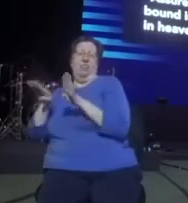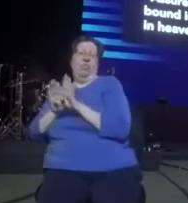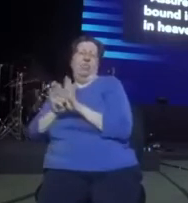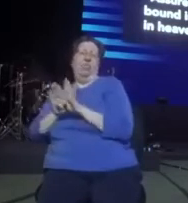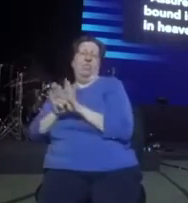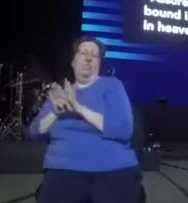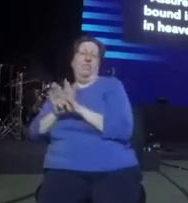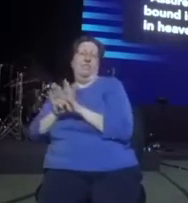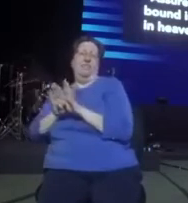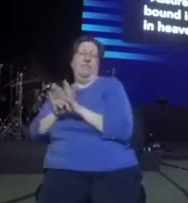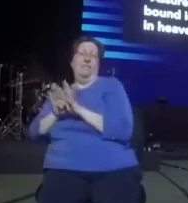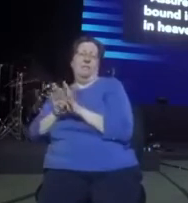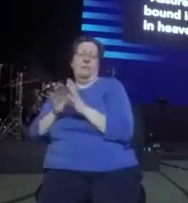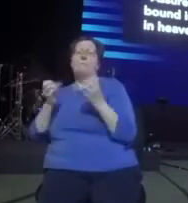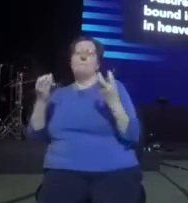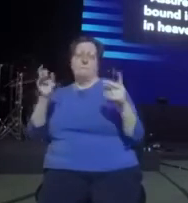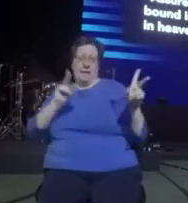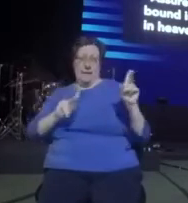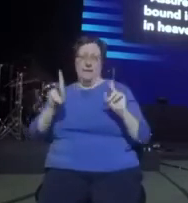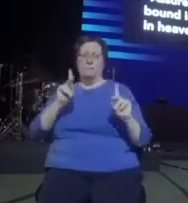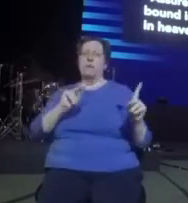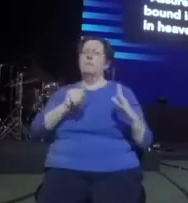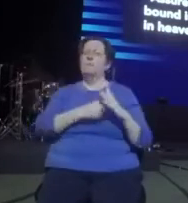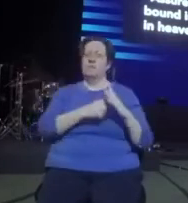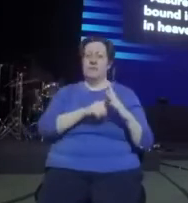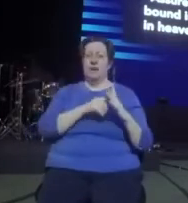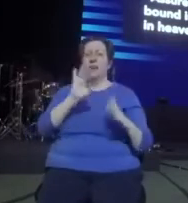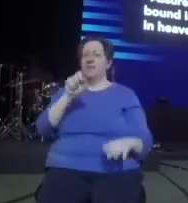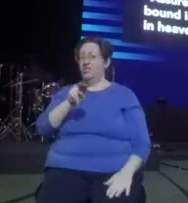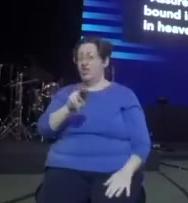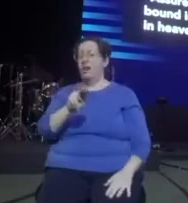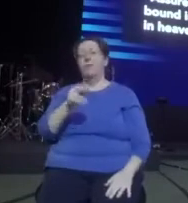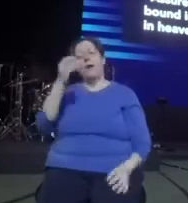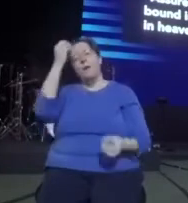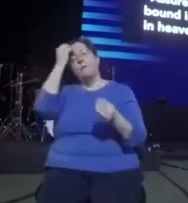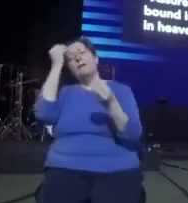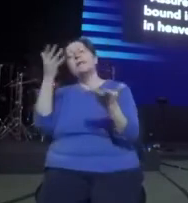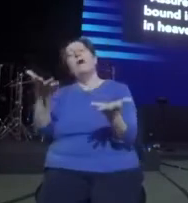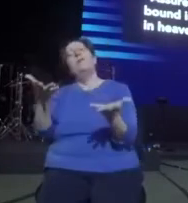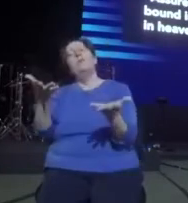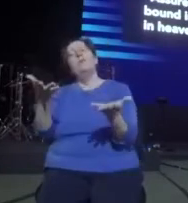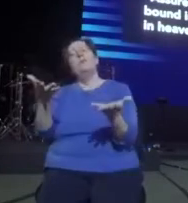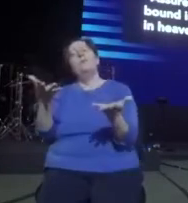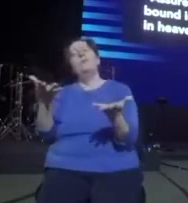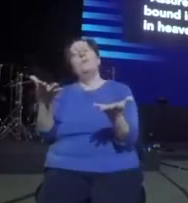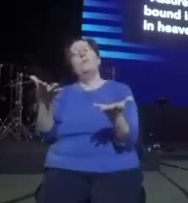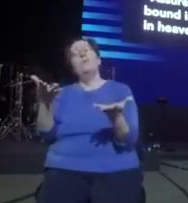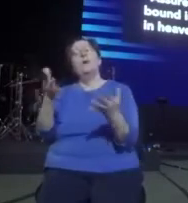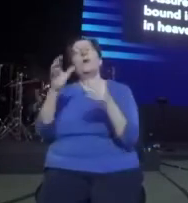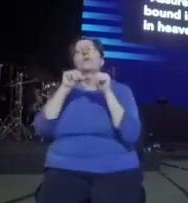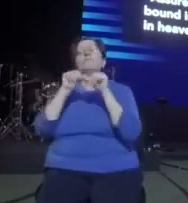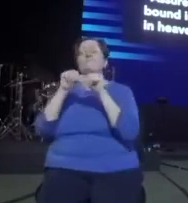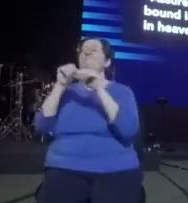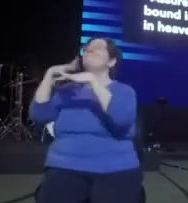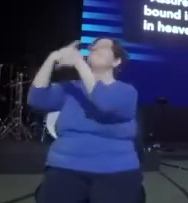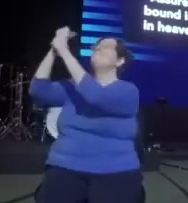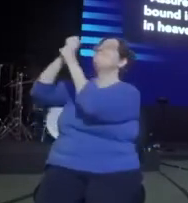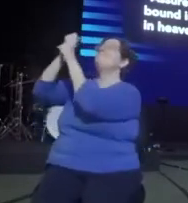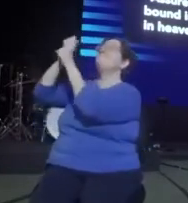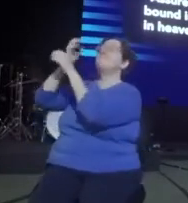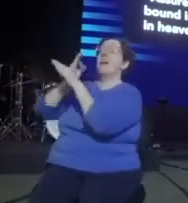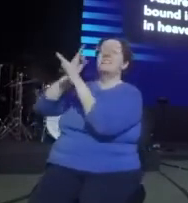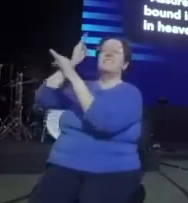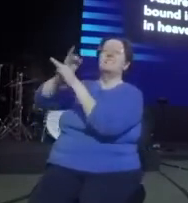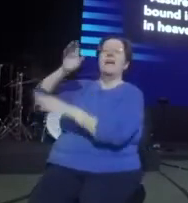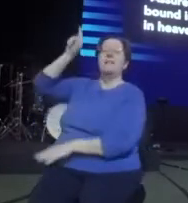been millions of them in America. I'm here to tell you something. You stay faithful to